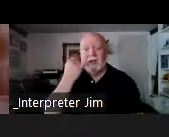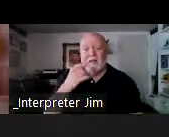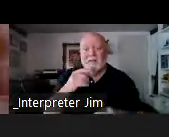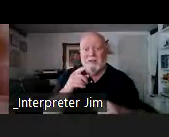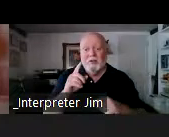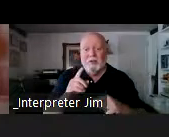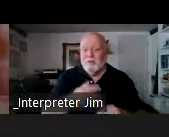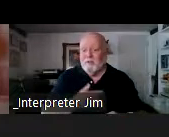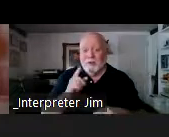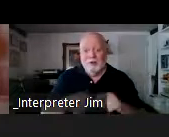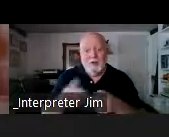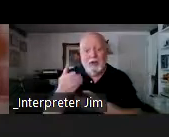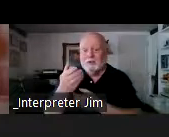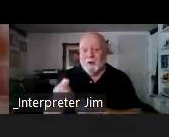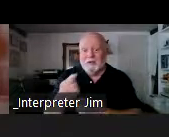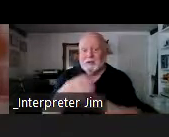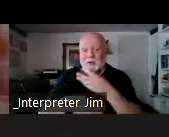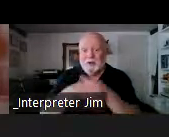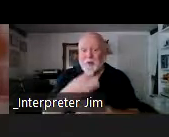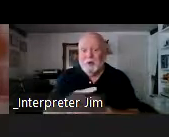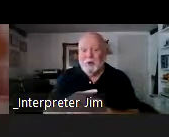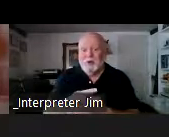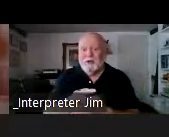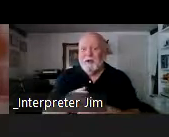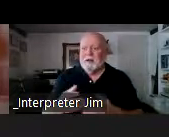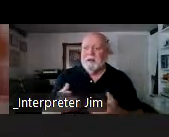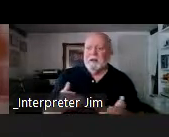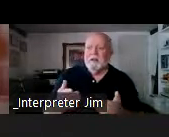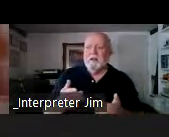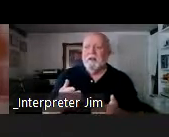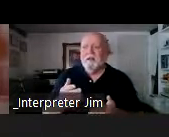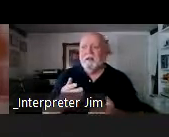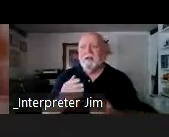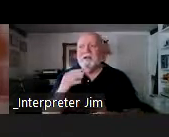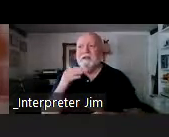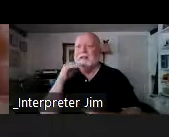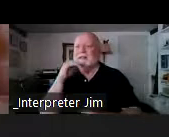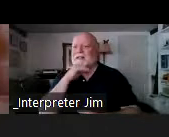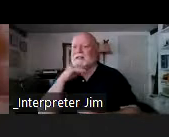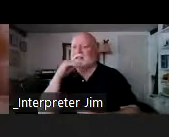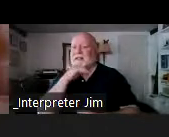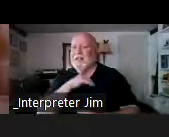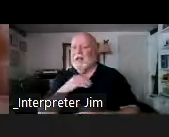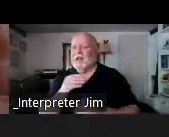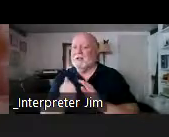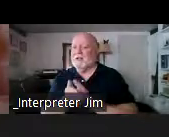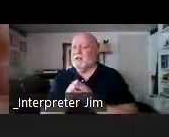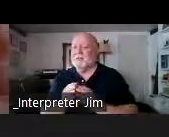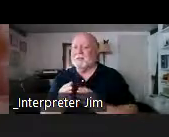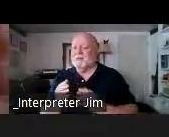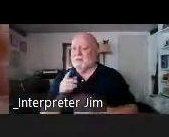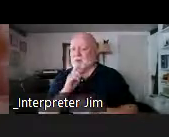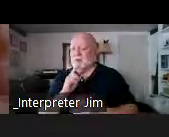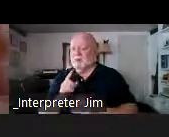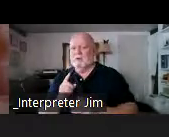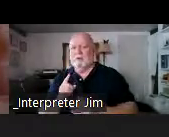world, we're less confident, we're unsure, we'll lie for survival, and lying can become very ingrained and a really difficult